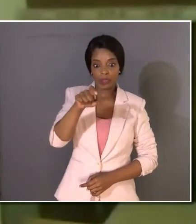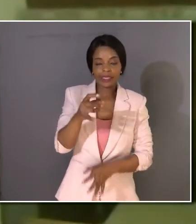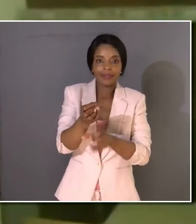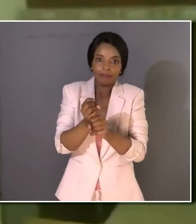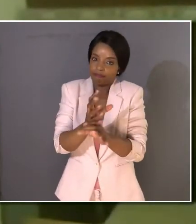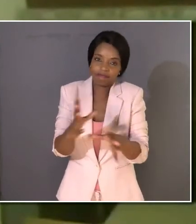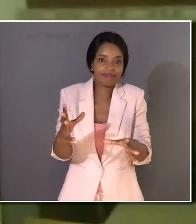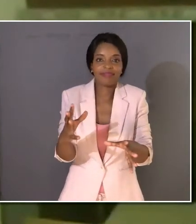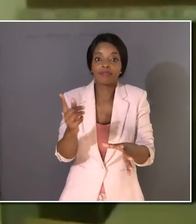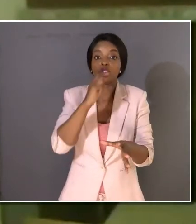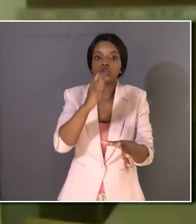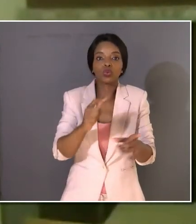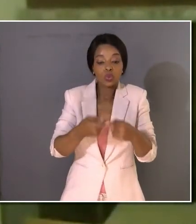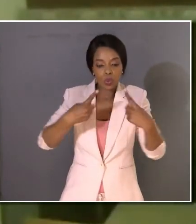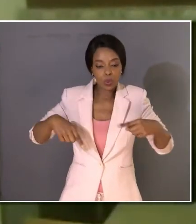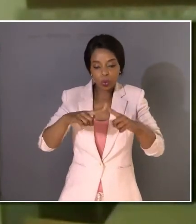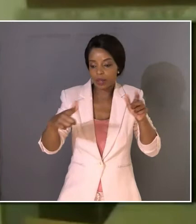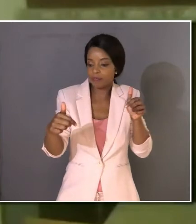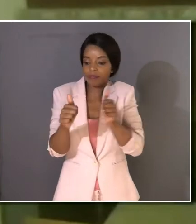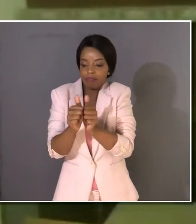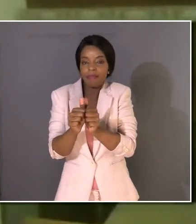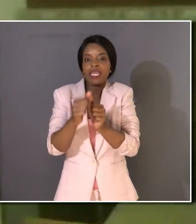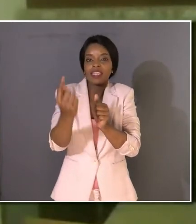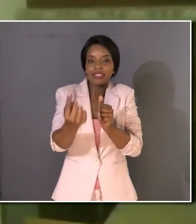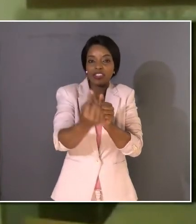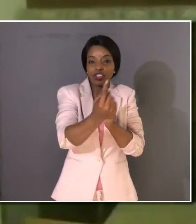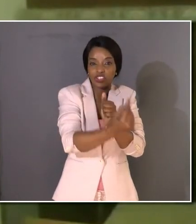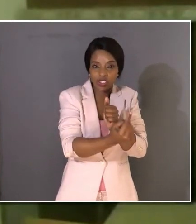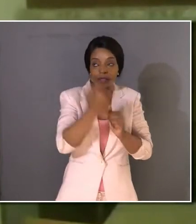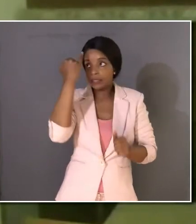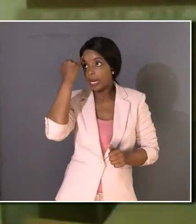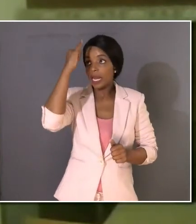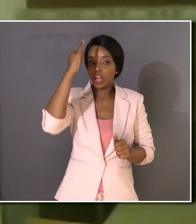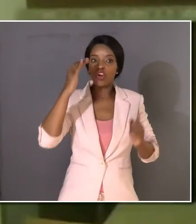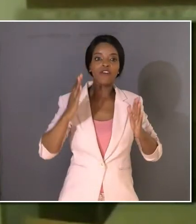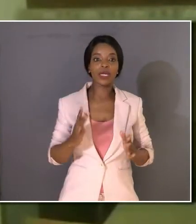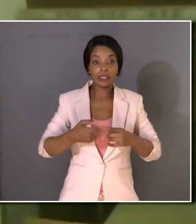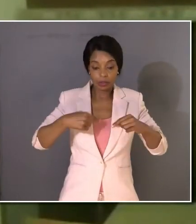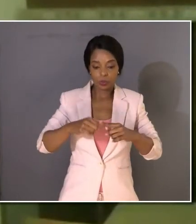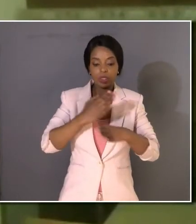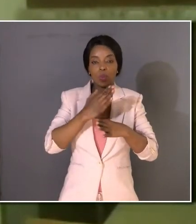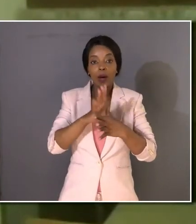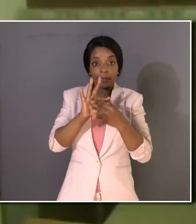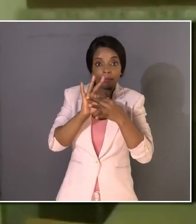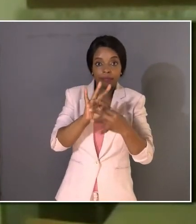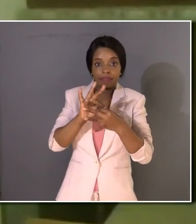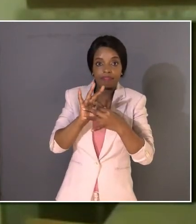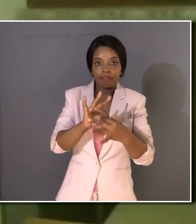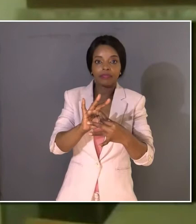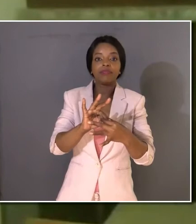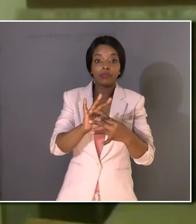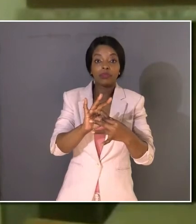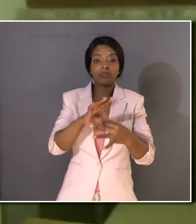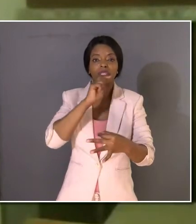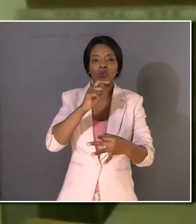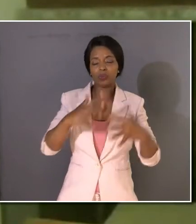a partner to every single innovator that we work with. And, you know, it's always so exciting to take in another round of